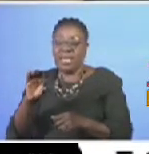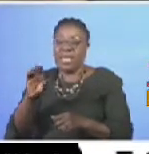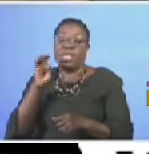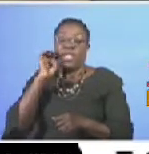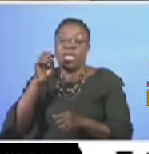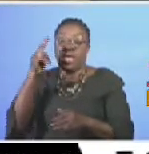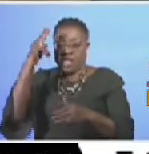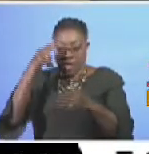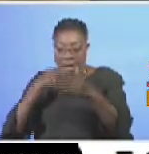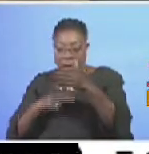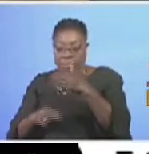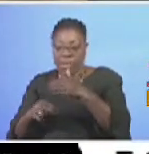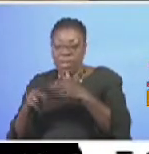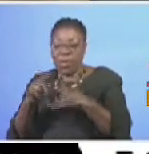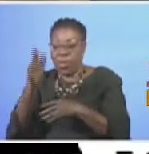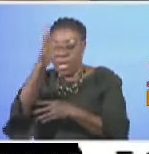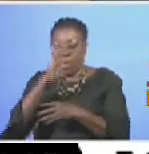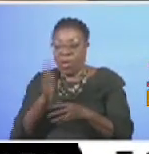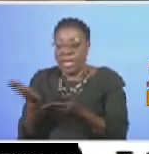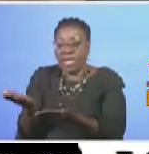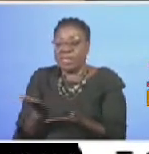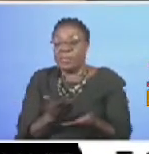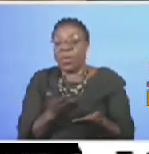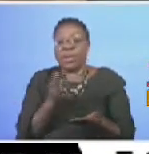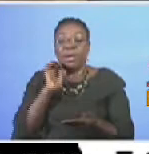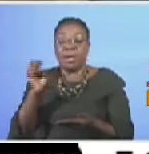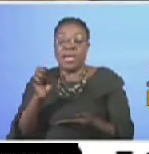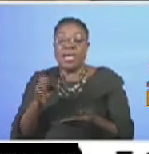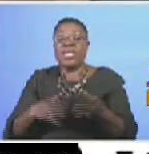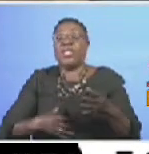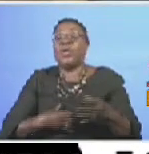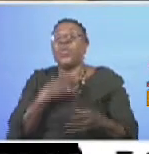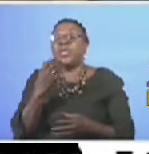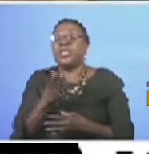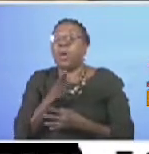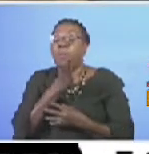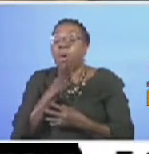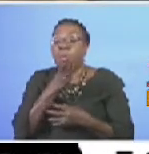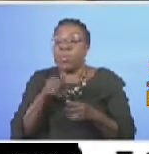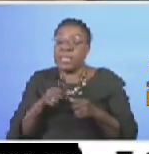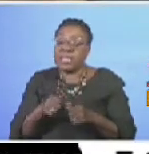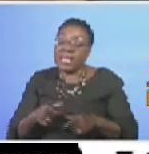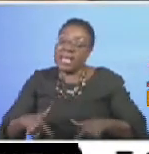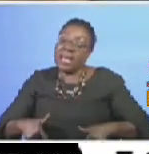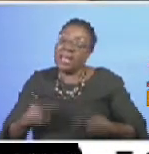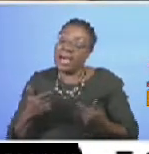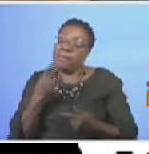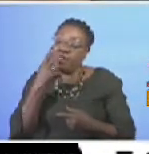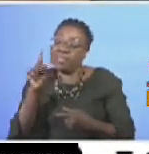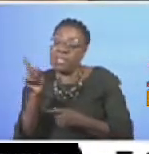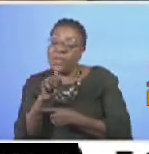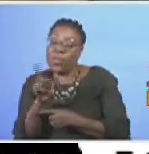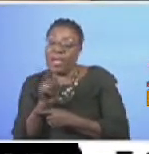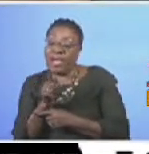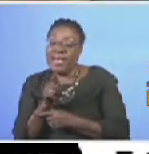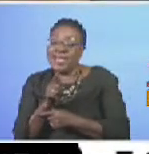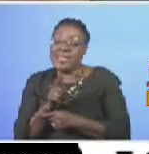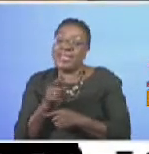me. I wish my mom was here to see what I became, because I know I gave her some